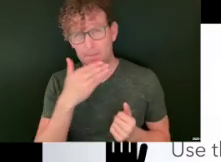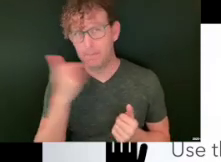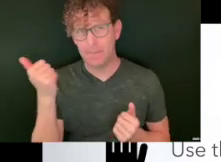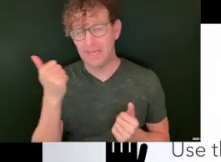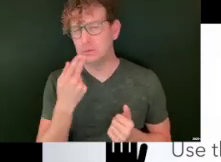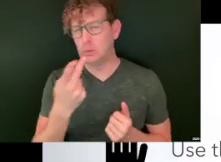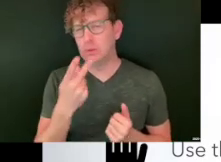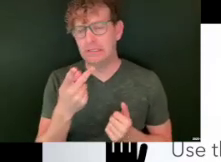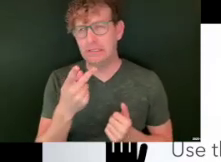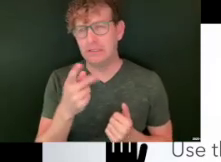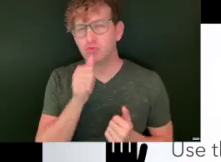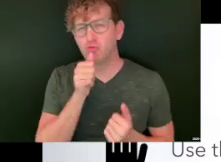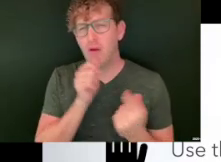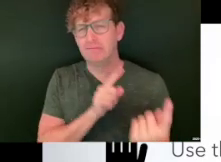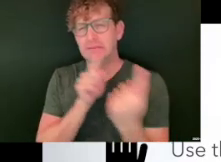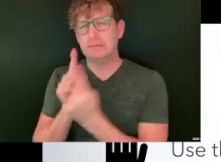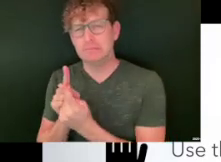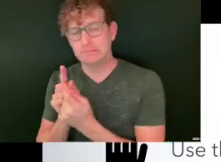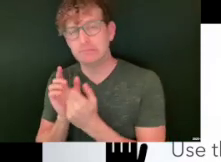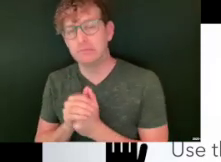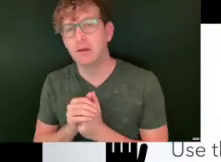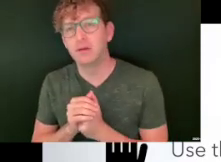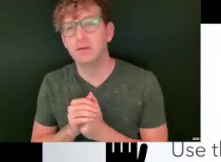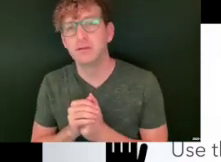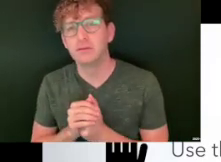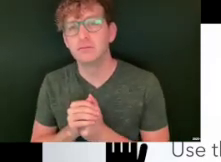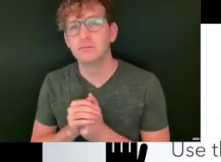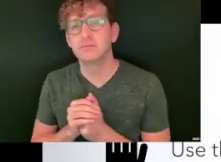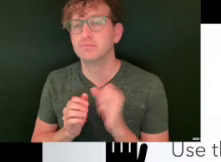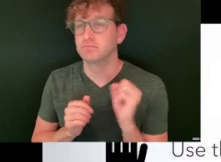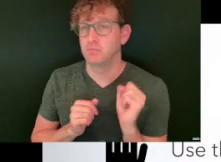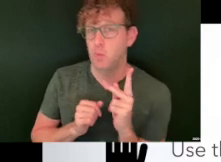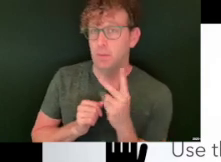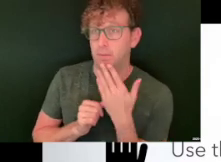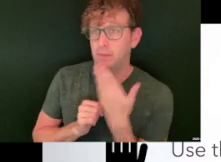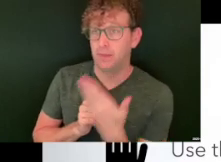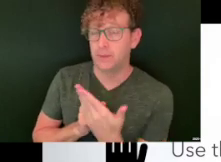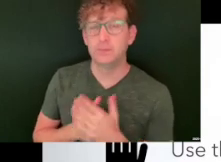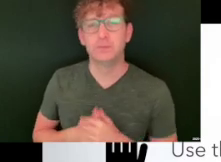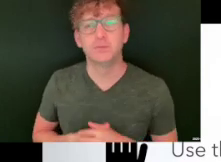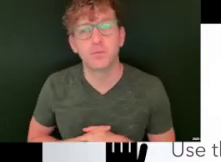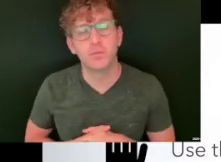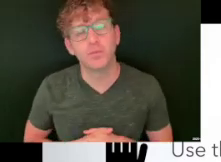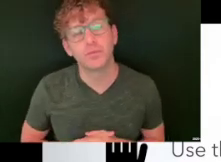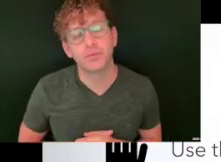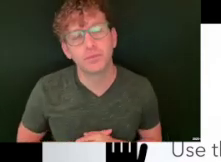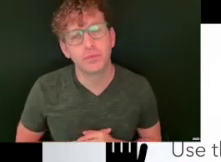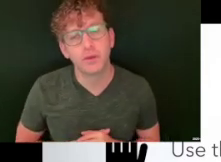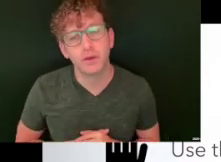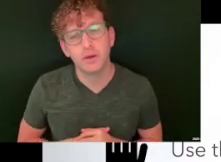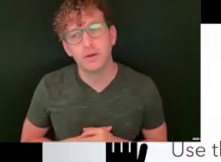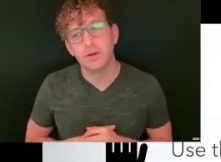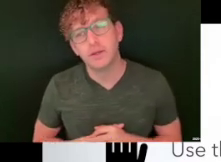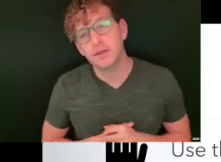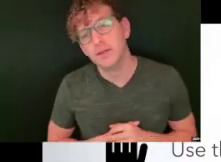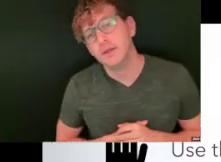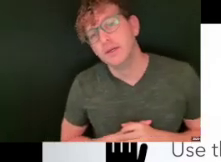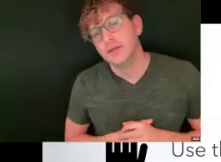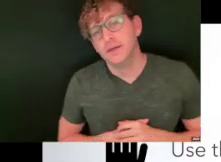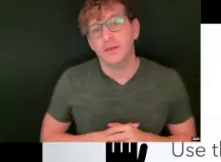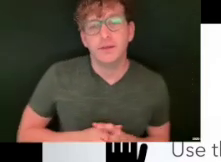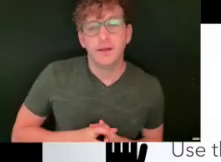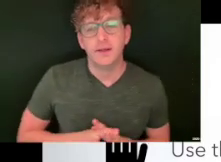out a request for applications. Folks provide those along with letters of support. We